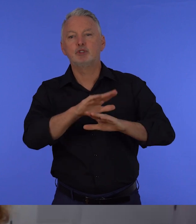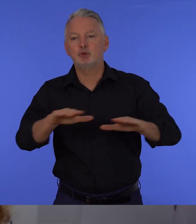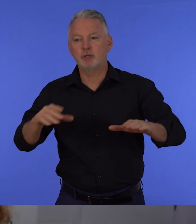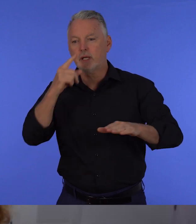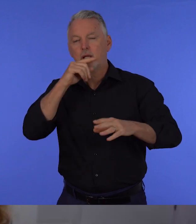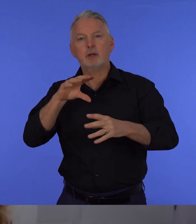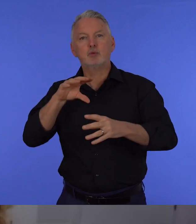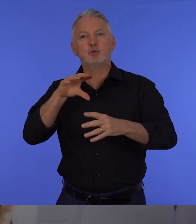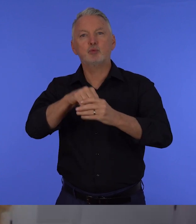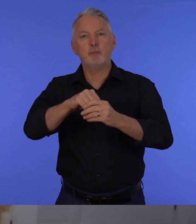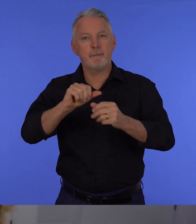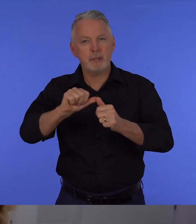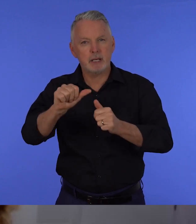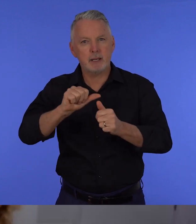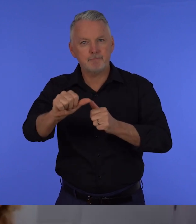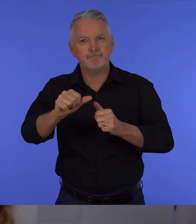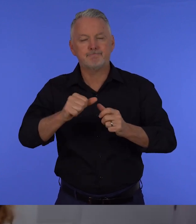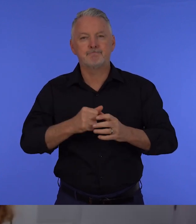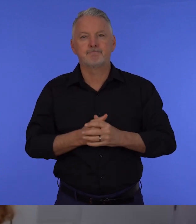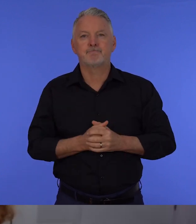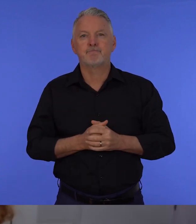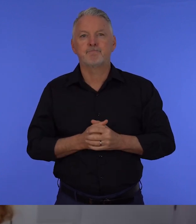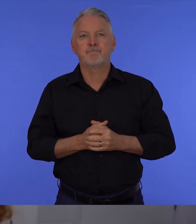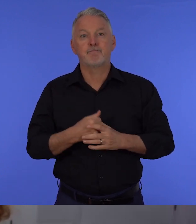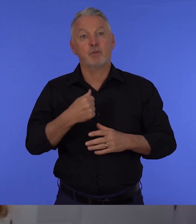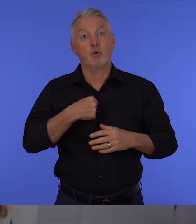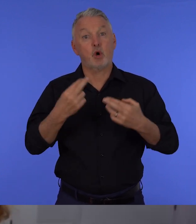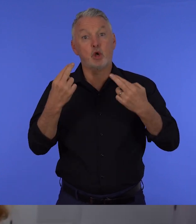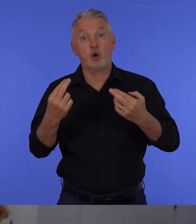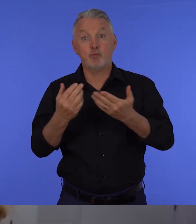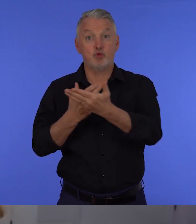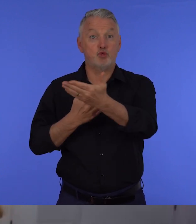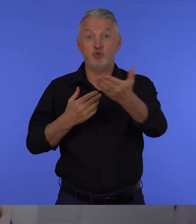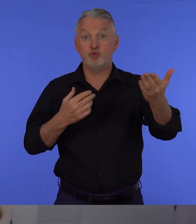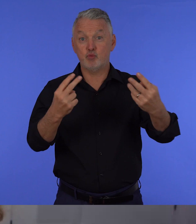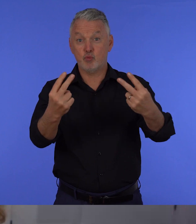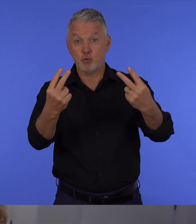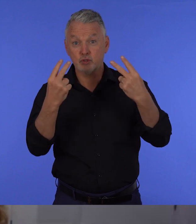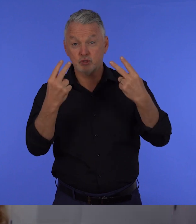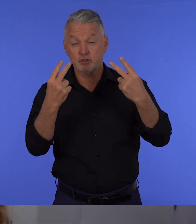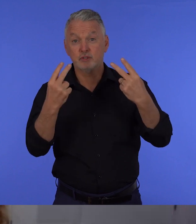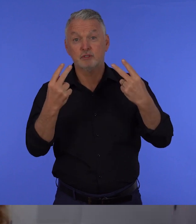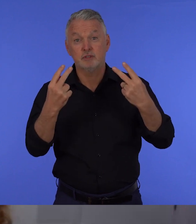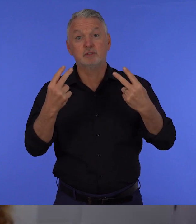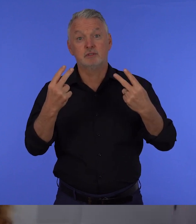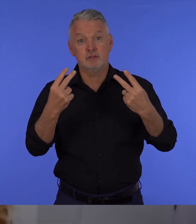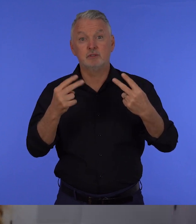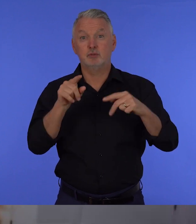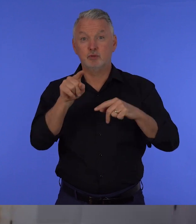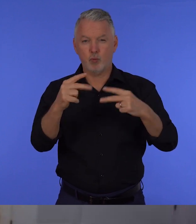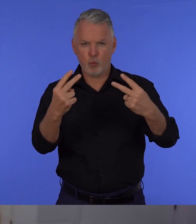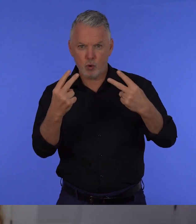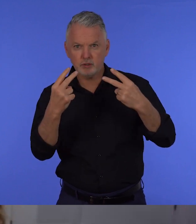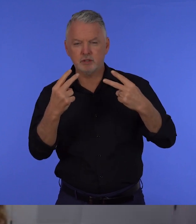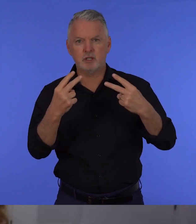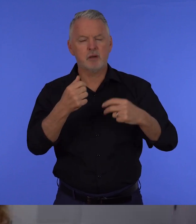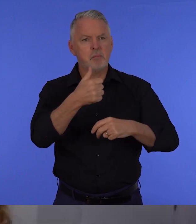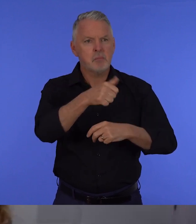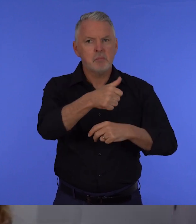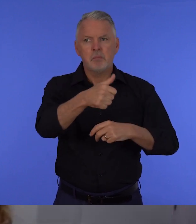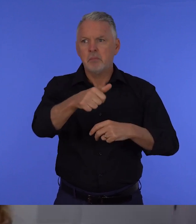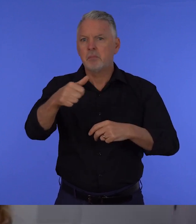to overcome barriers, and advocating for their children to be included alongside their peers. I hope that those that are